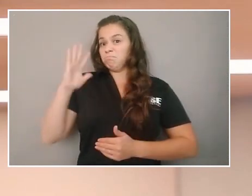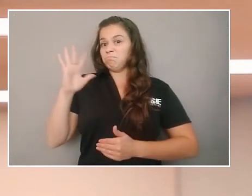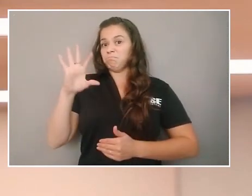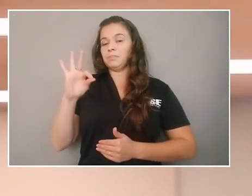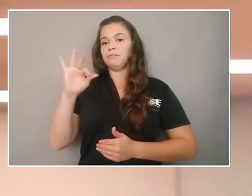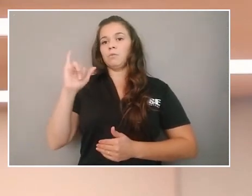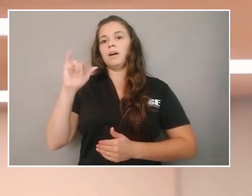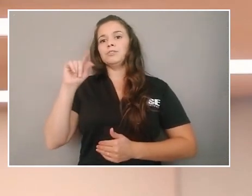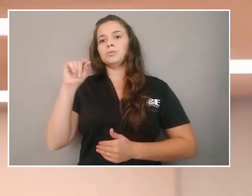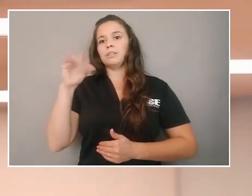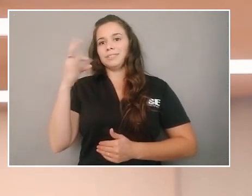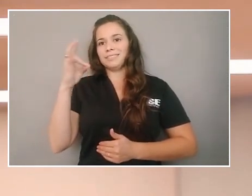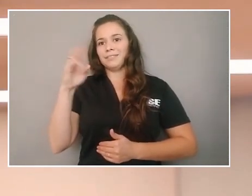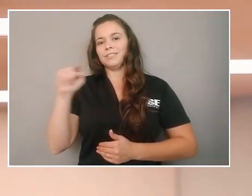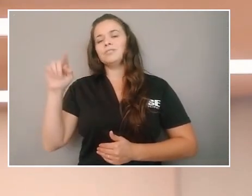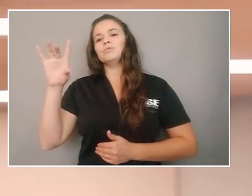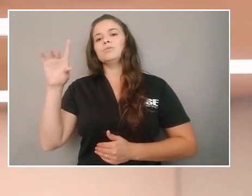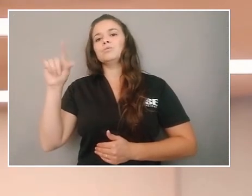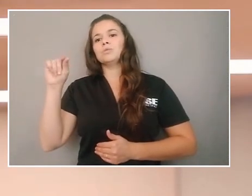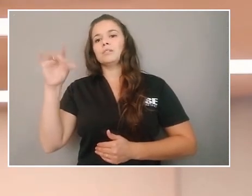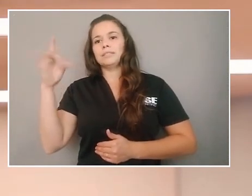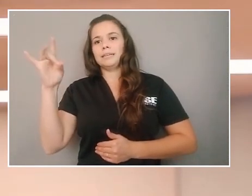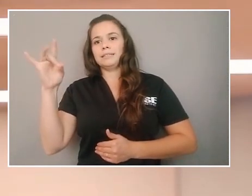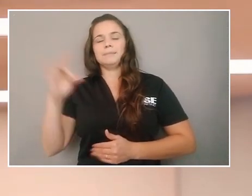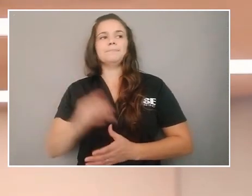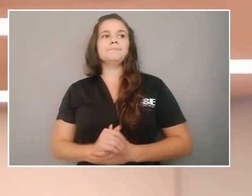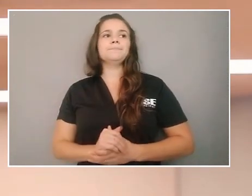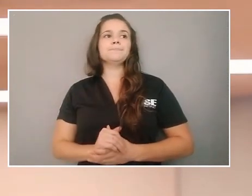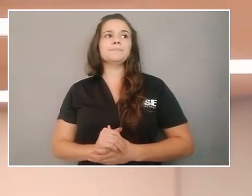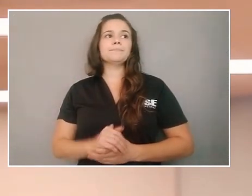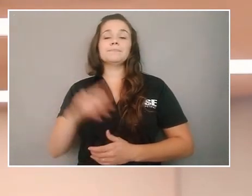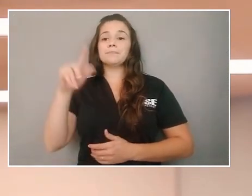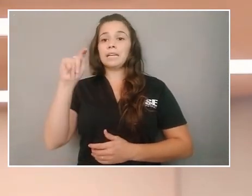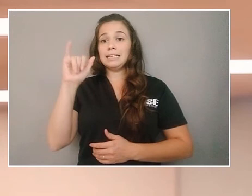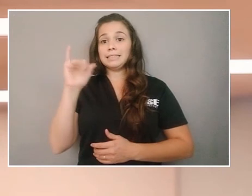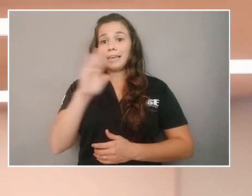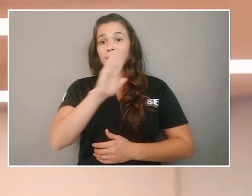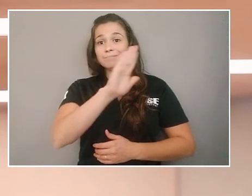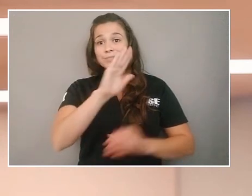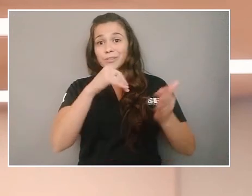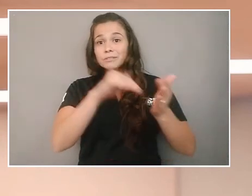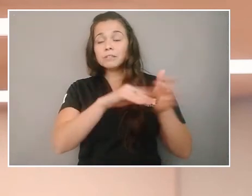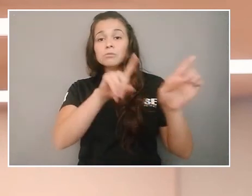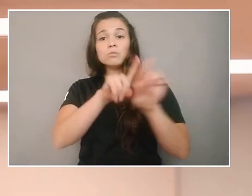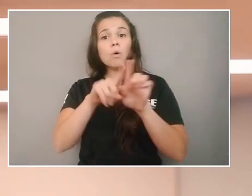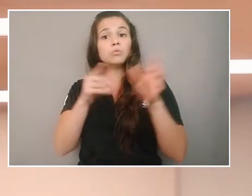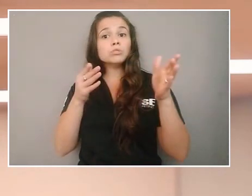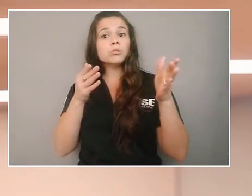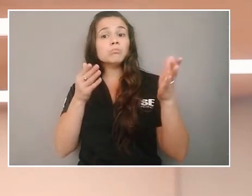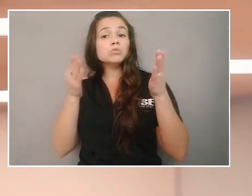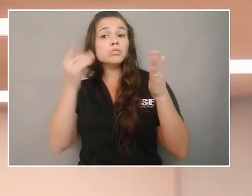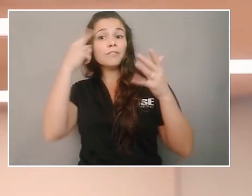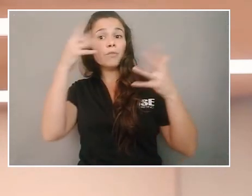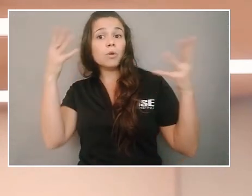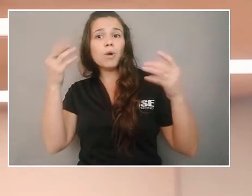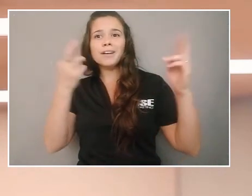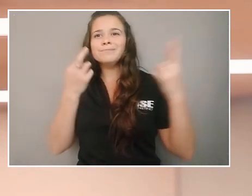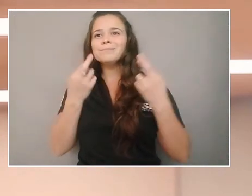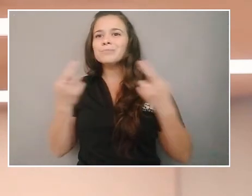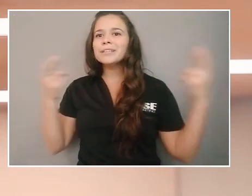to 2018. The TAY centers also served as a resource hub for agencies